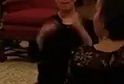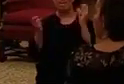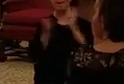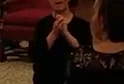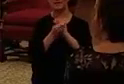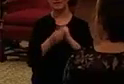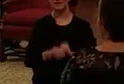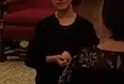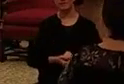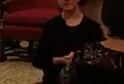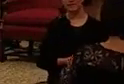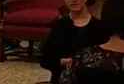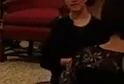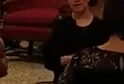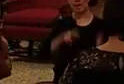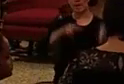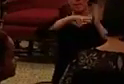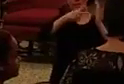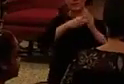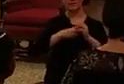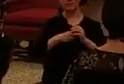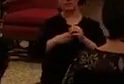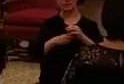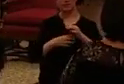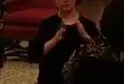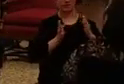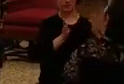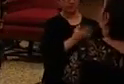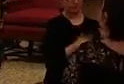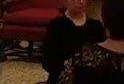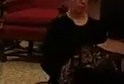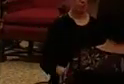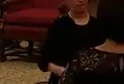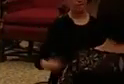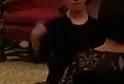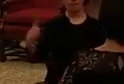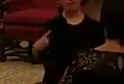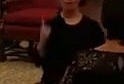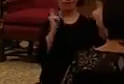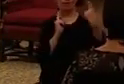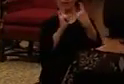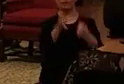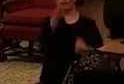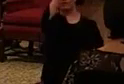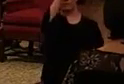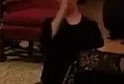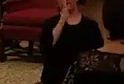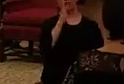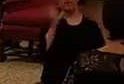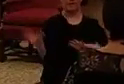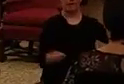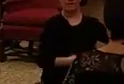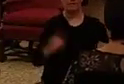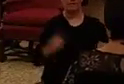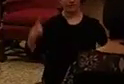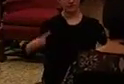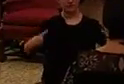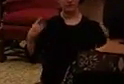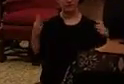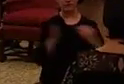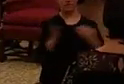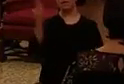Repent. That means literally to turn aside, turn away from your sin and walk toward God. Leave your sin as part